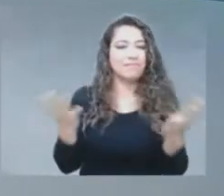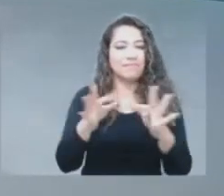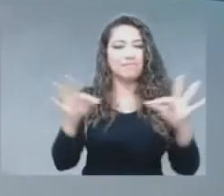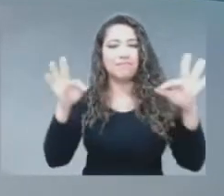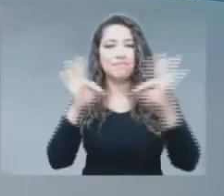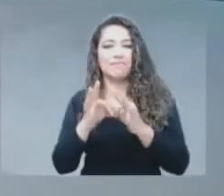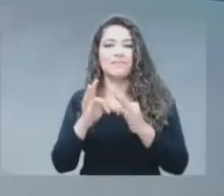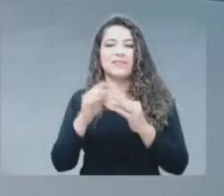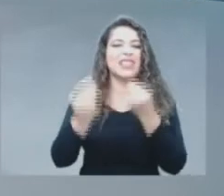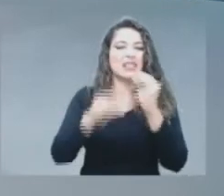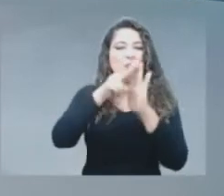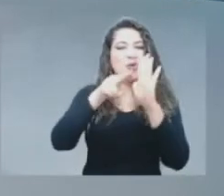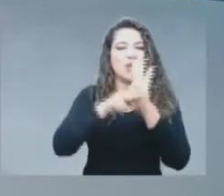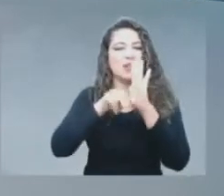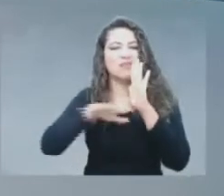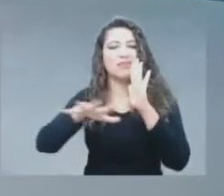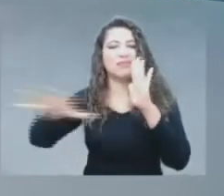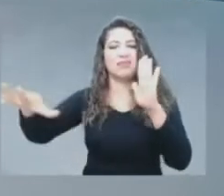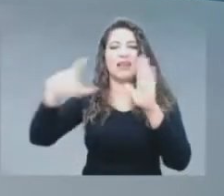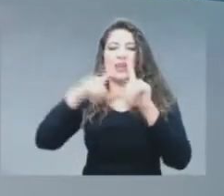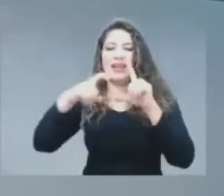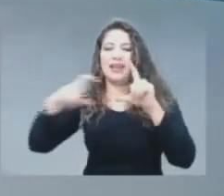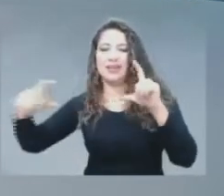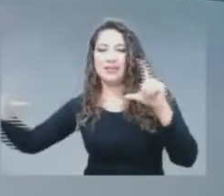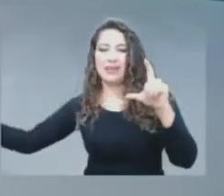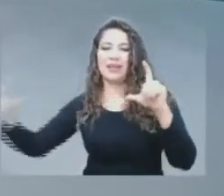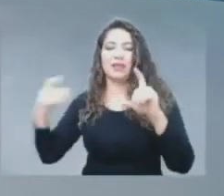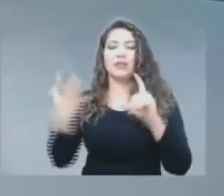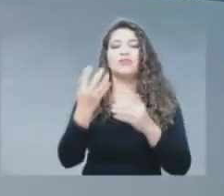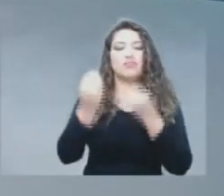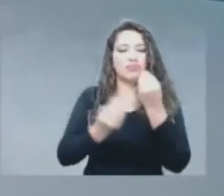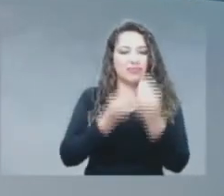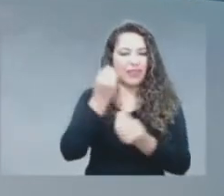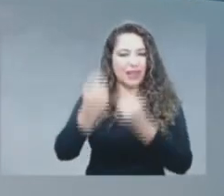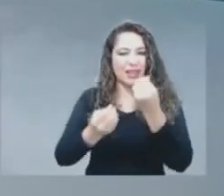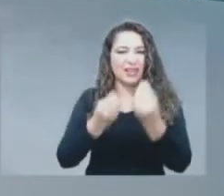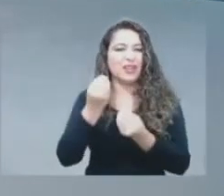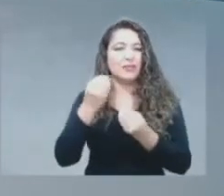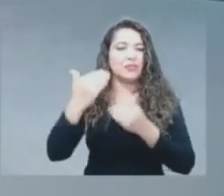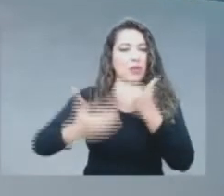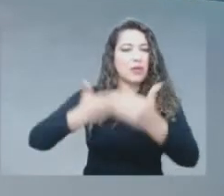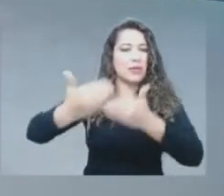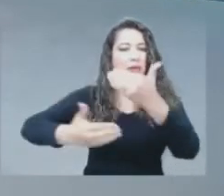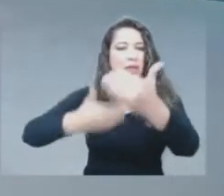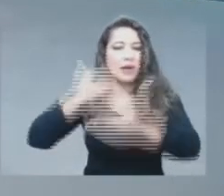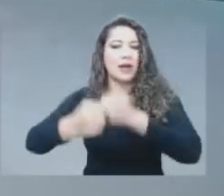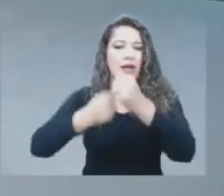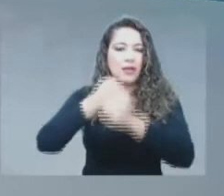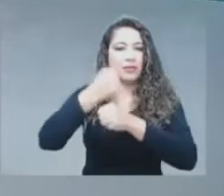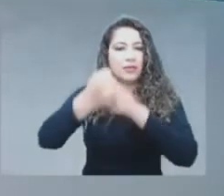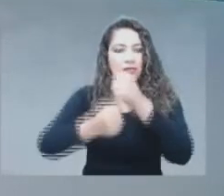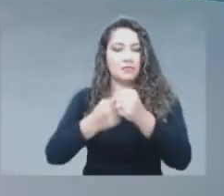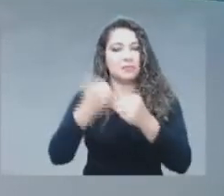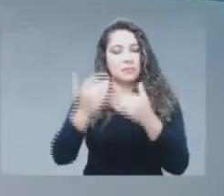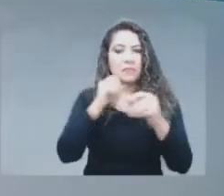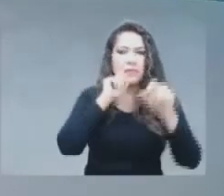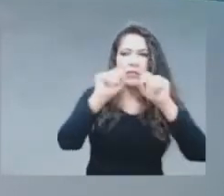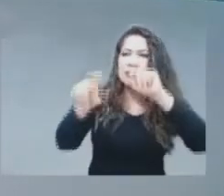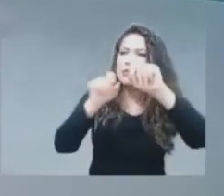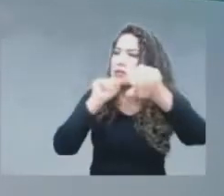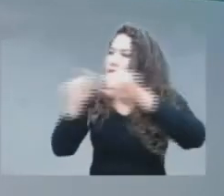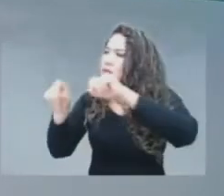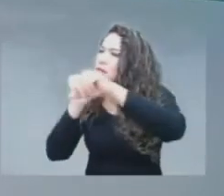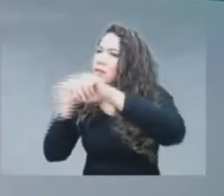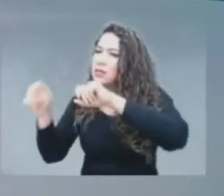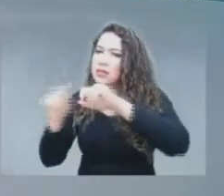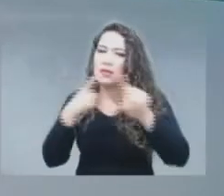need to develop a spectrum policy for the years to come, the very near years to come. And that's what we're doing in the